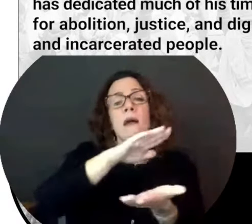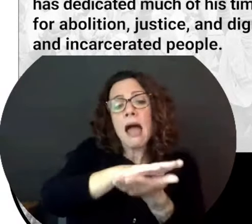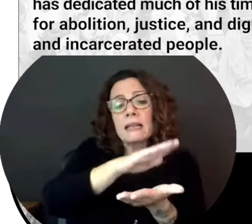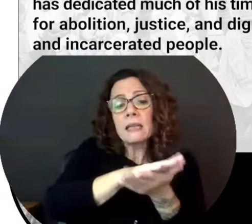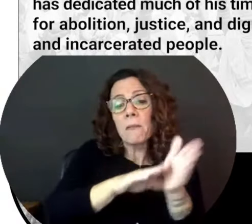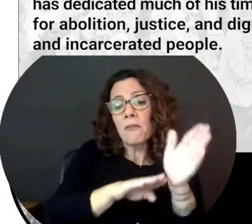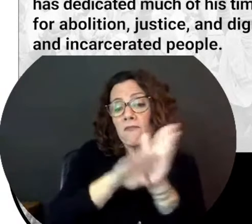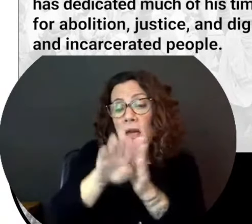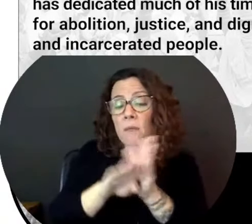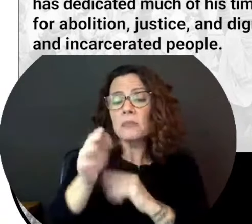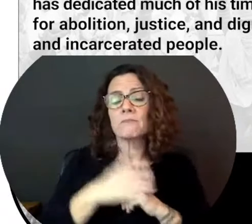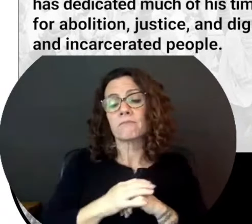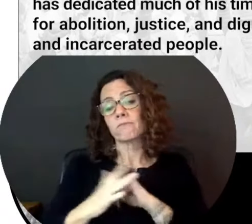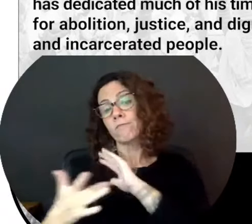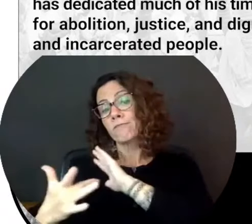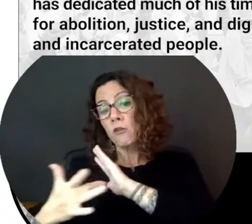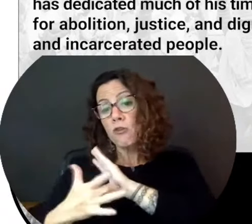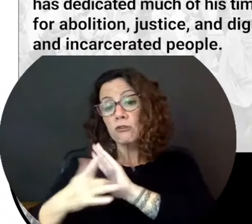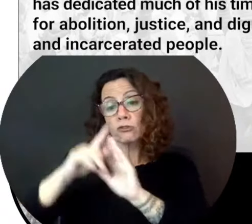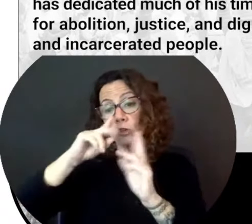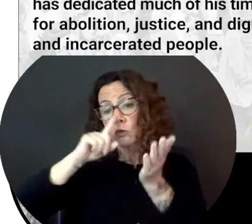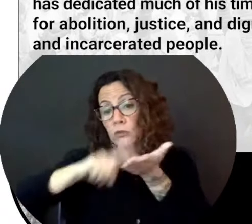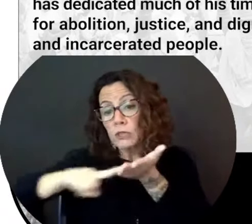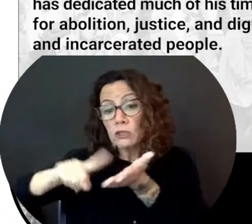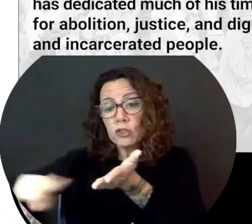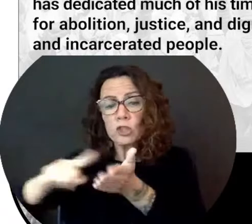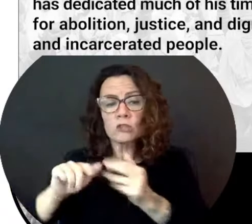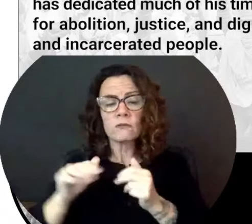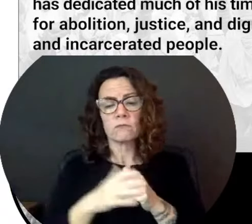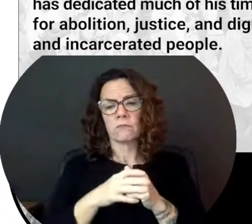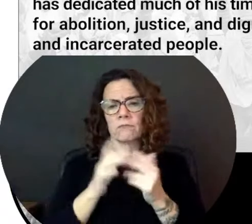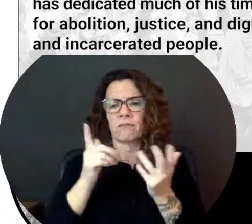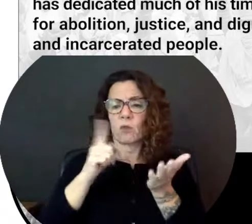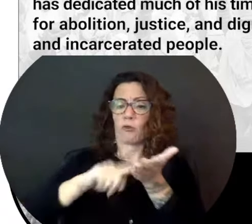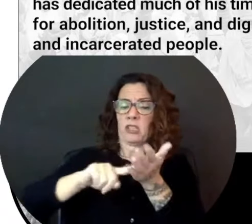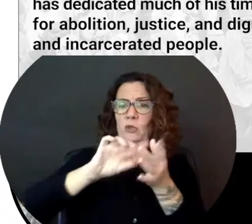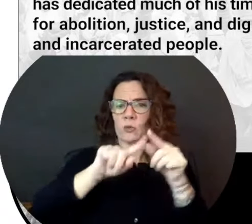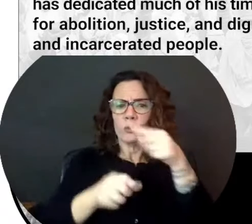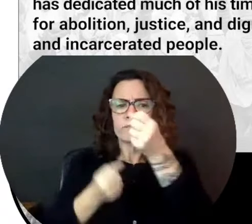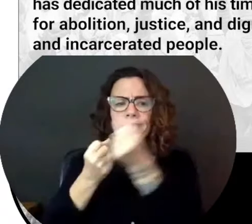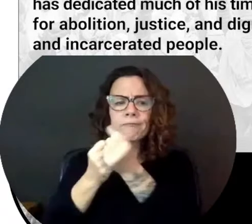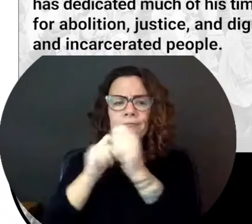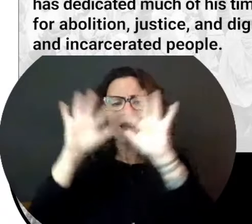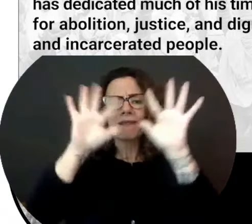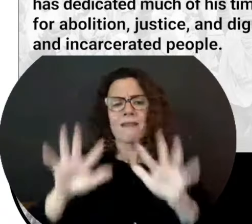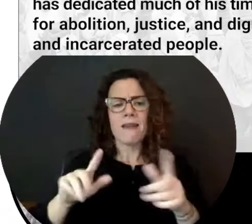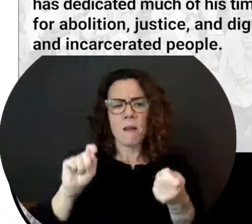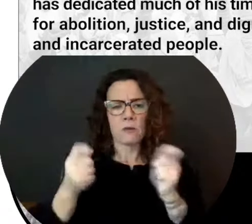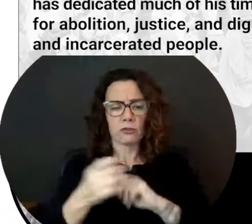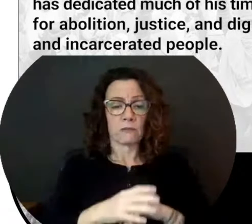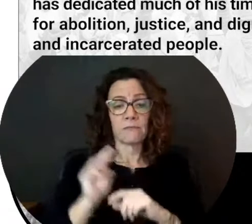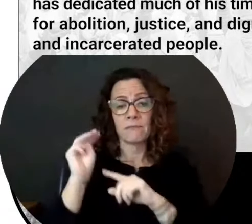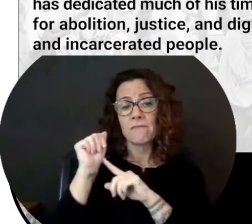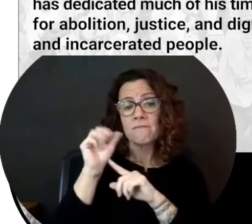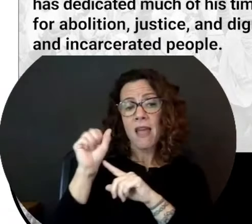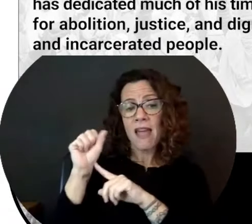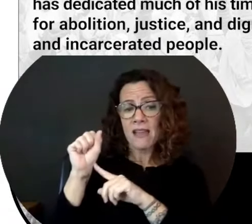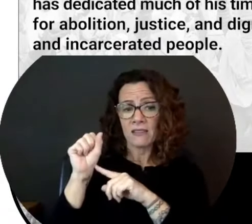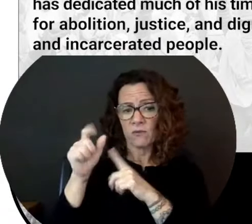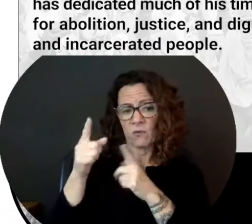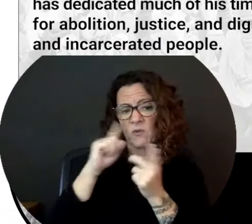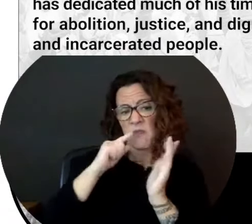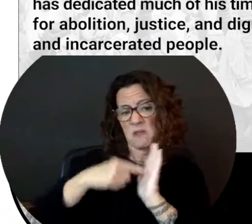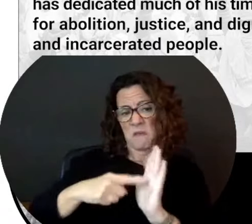usually around $500 to $600 million. When we scale this out to bigger incarceration states such as